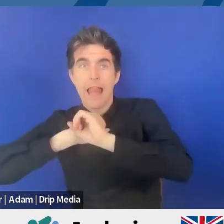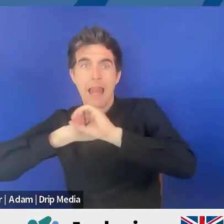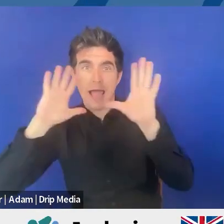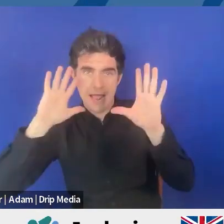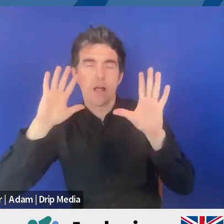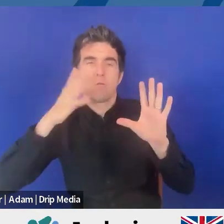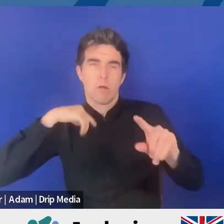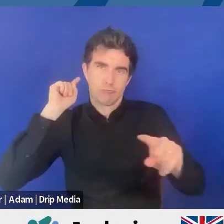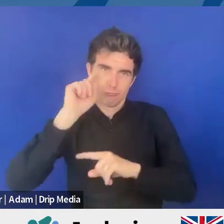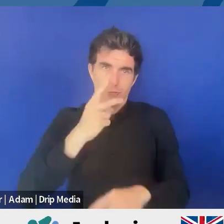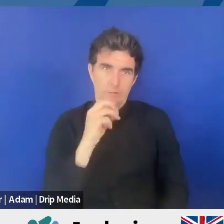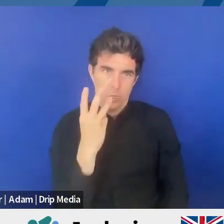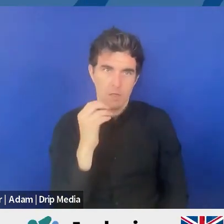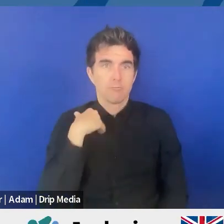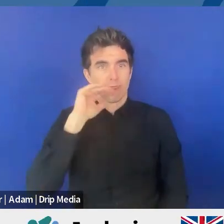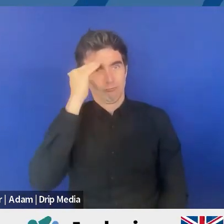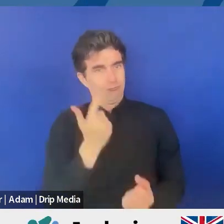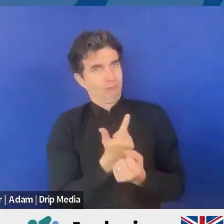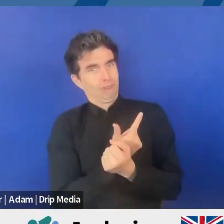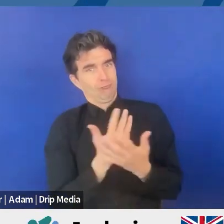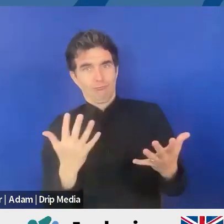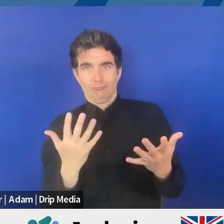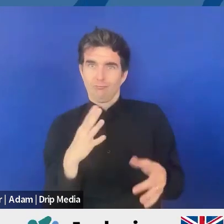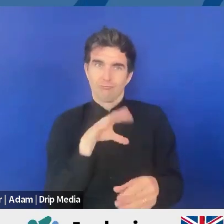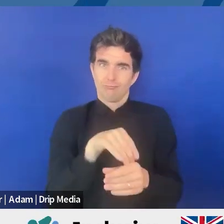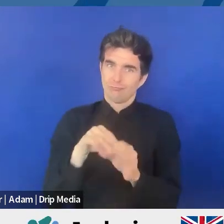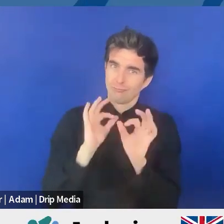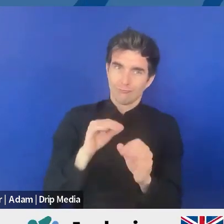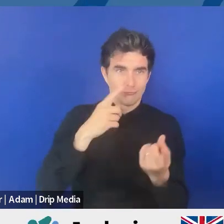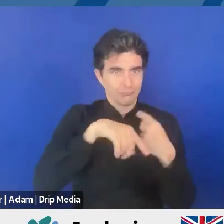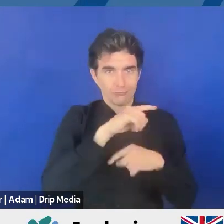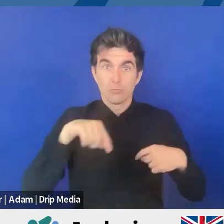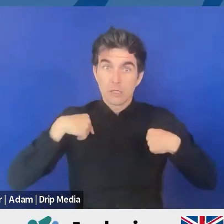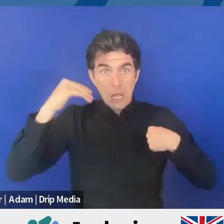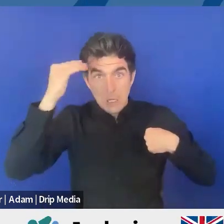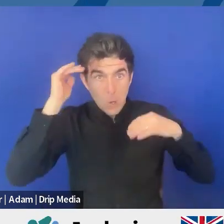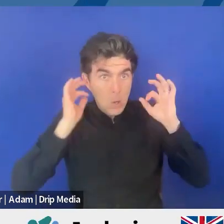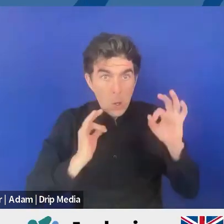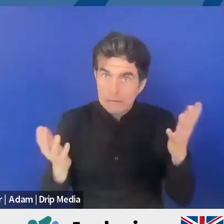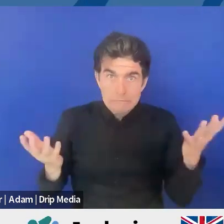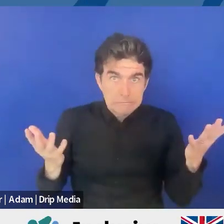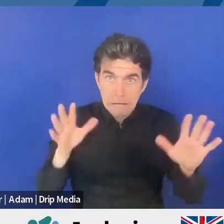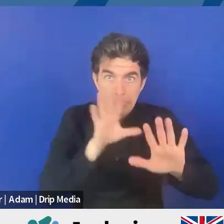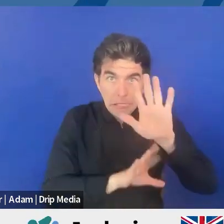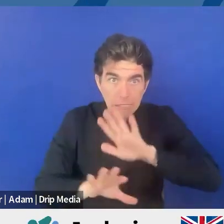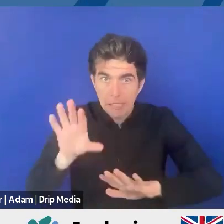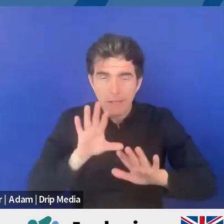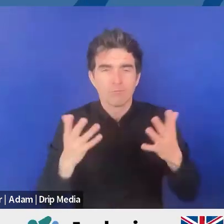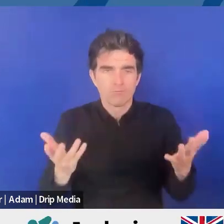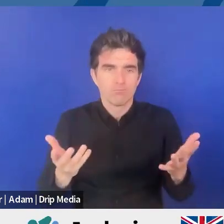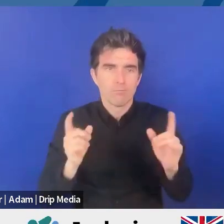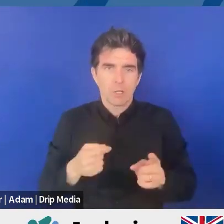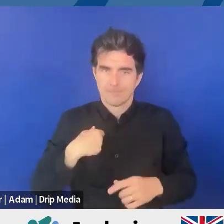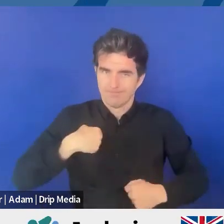be working on this, who's created an action plan. And our intention is that all of our education programs